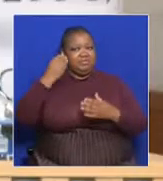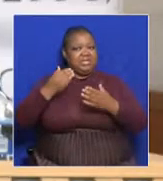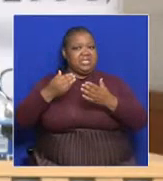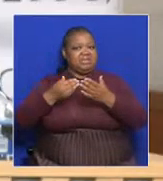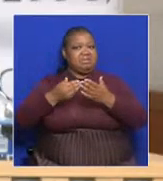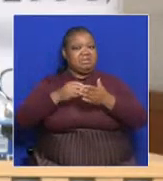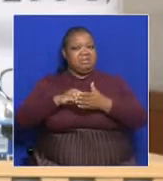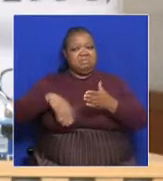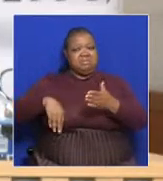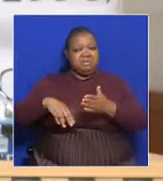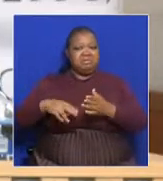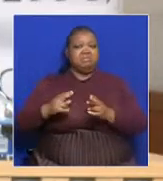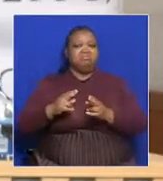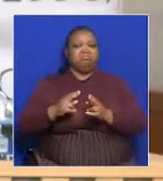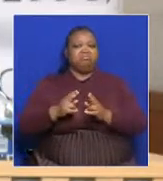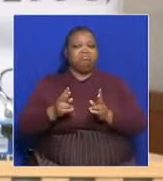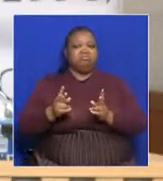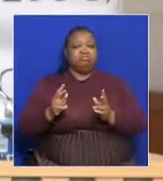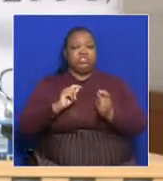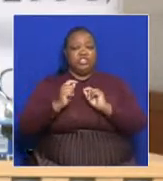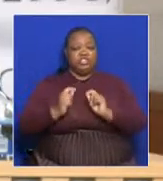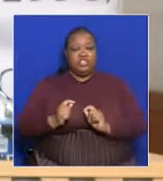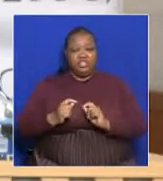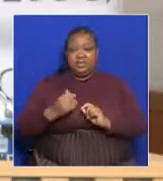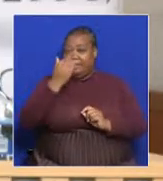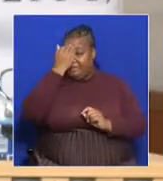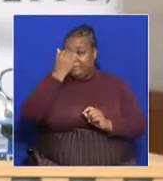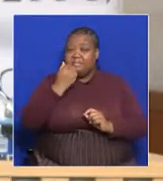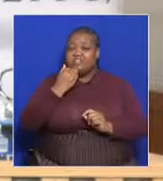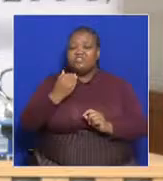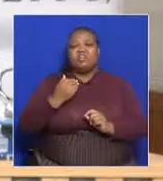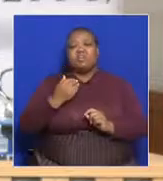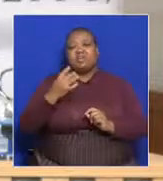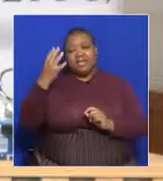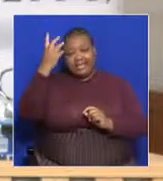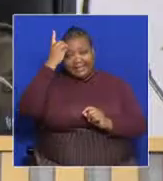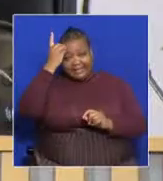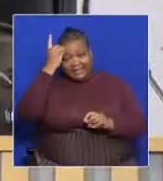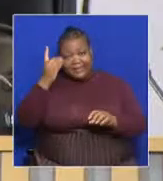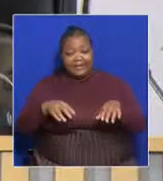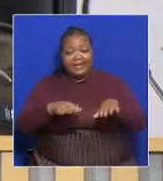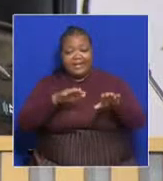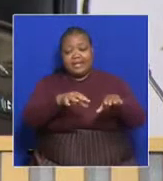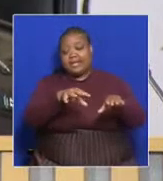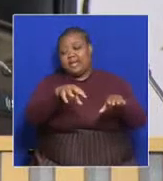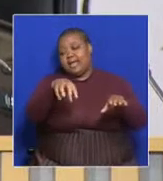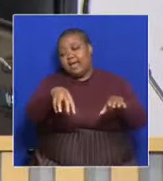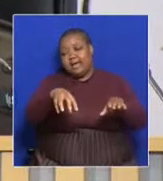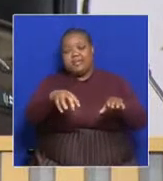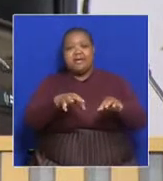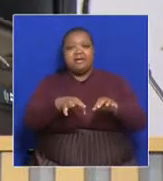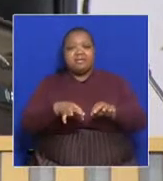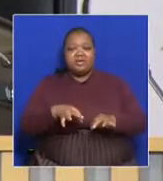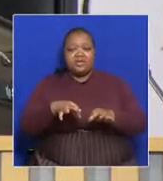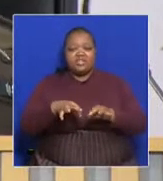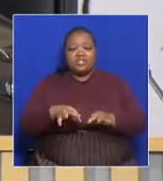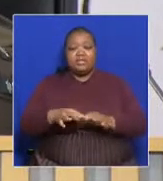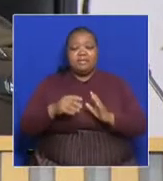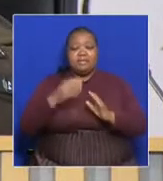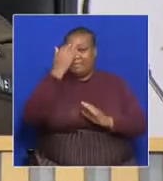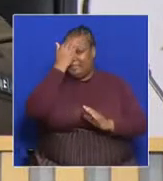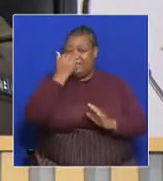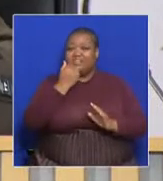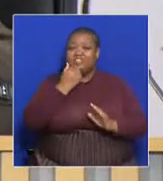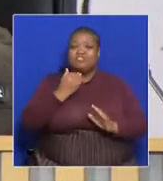of Durban Harbour and giving an overview, but looking at this, the pictures, the writing, the grammar, I can suspect, I think I know where